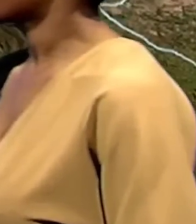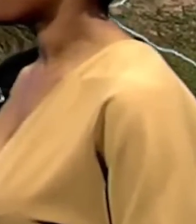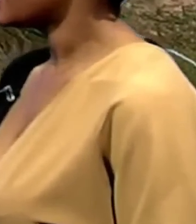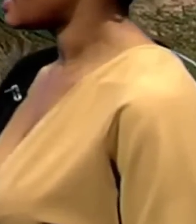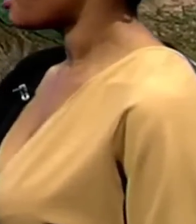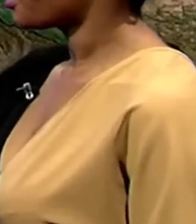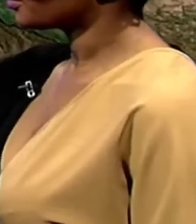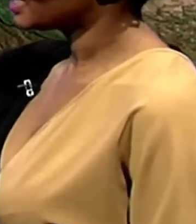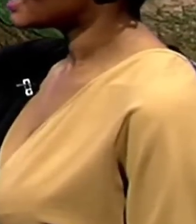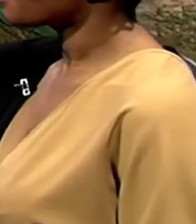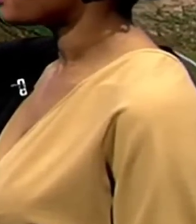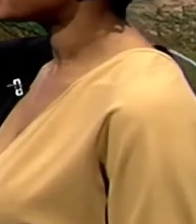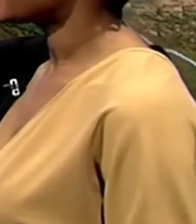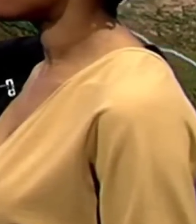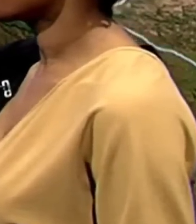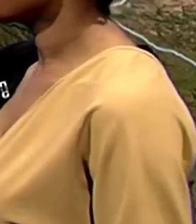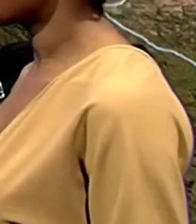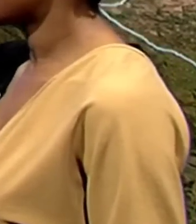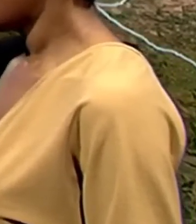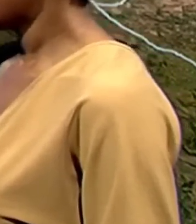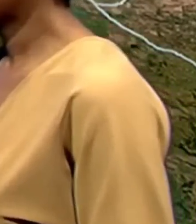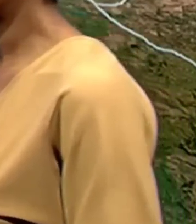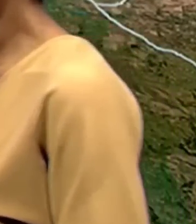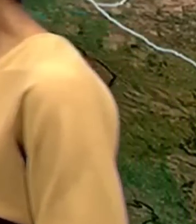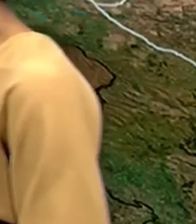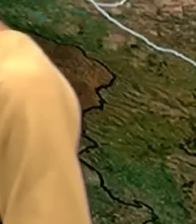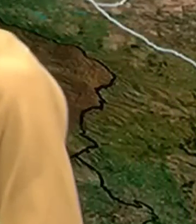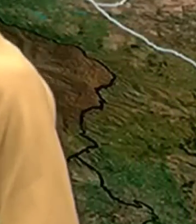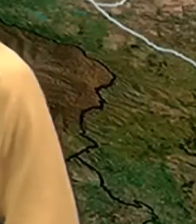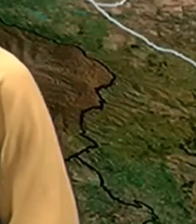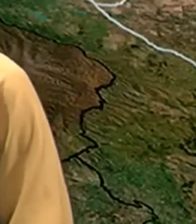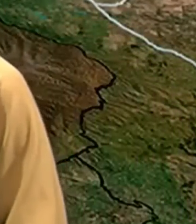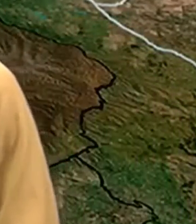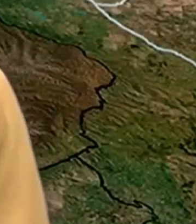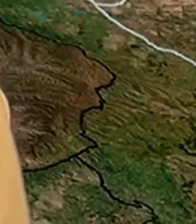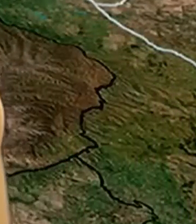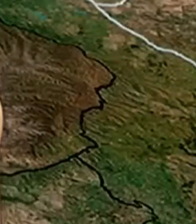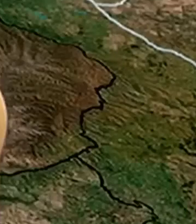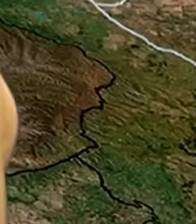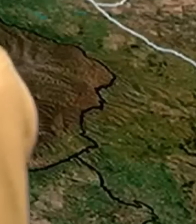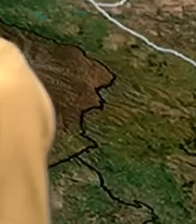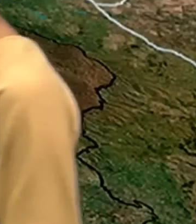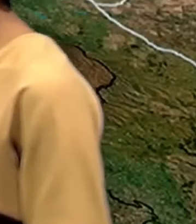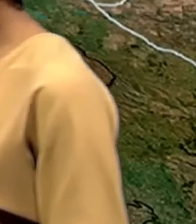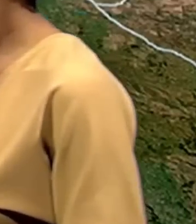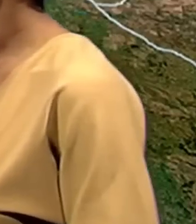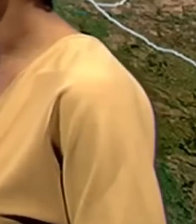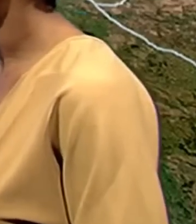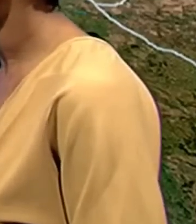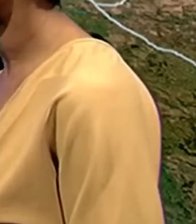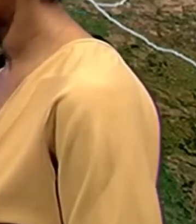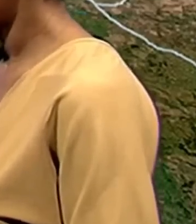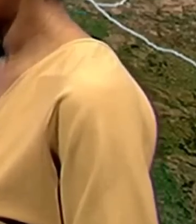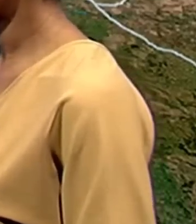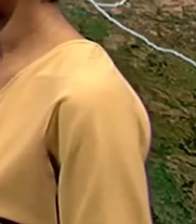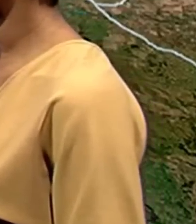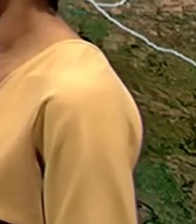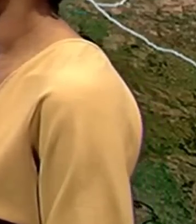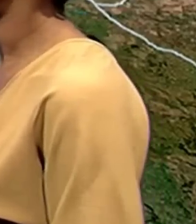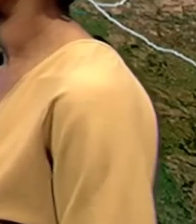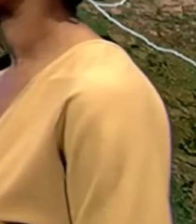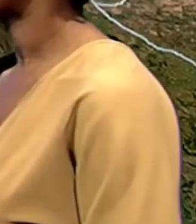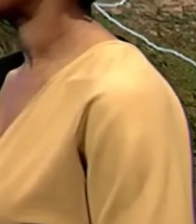Free State go tla nna le gone go nna le tlhaba letsatsi Kroonstad tla nna tsididi mo mosong ka digata di le 9 go ya go di le 26